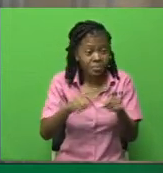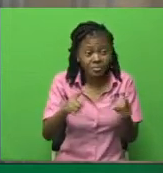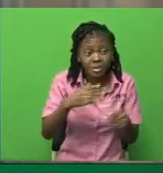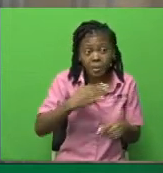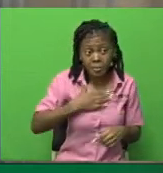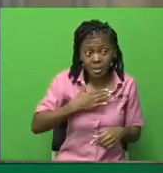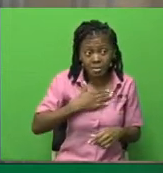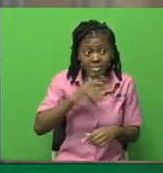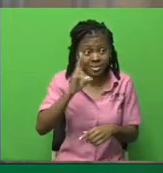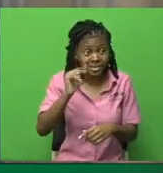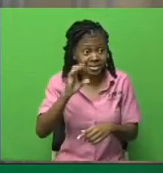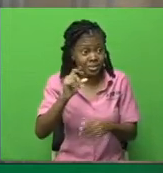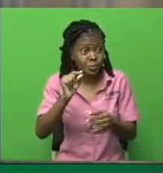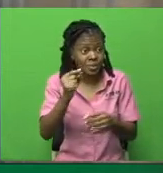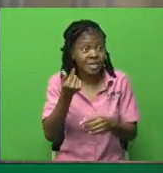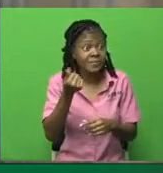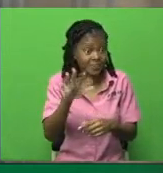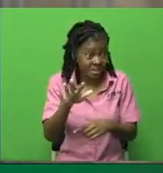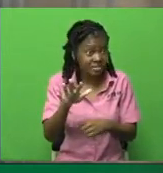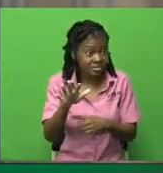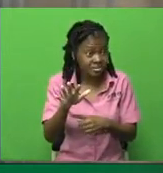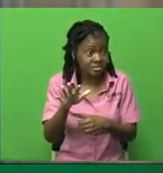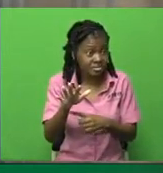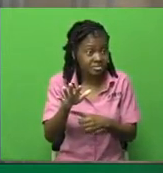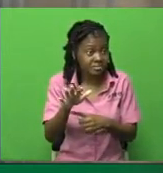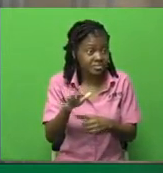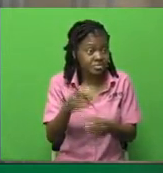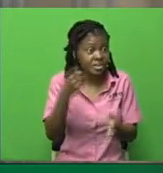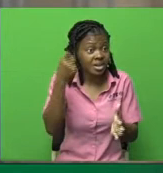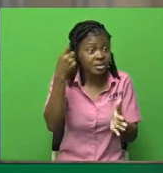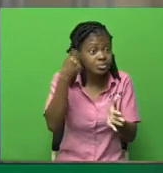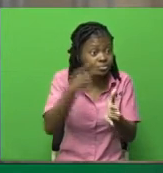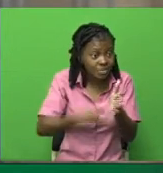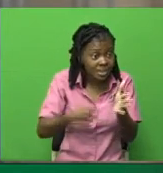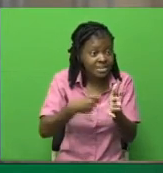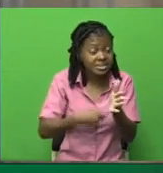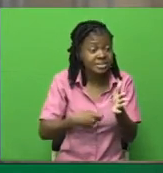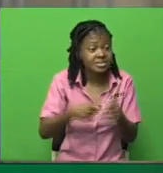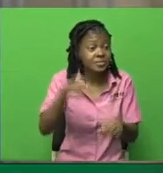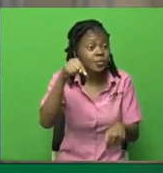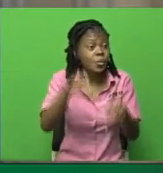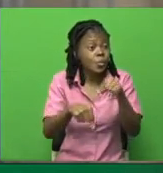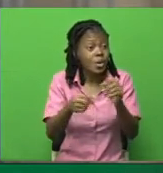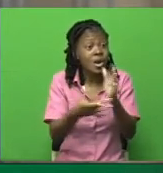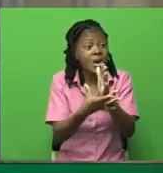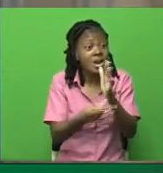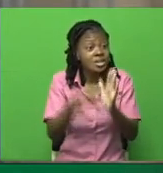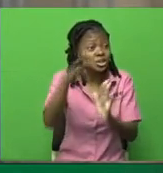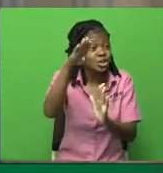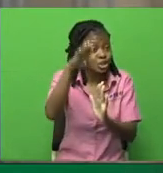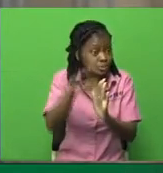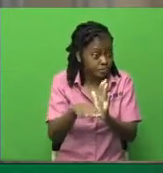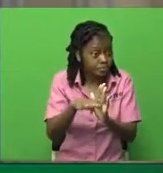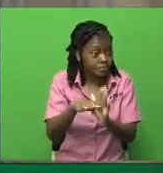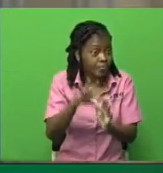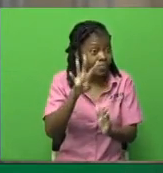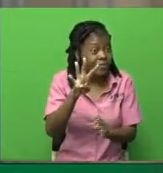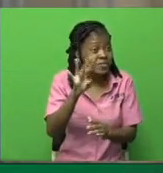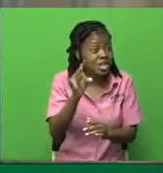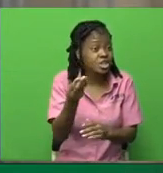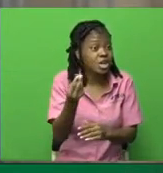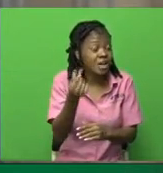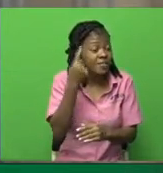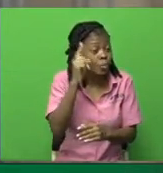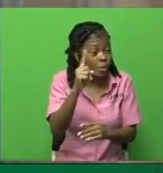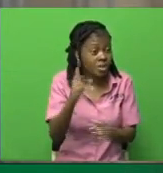which was an election year the price of all dropped an average of 48 dollars per barrel the economy